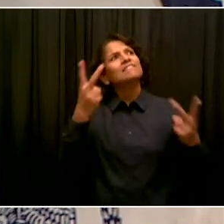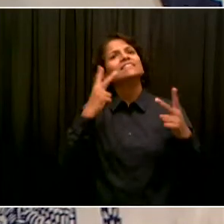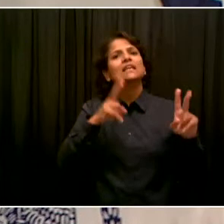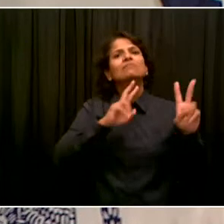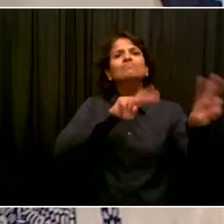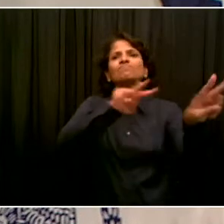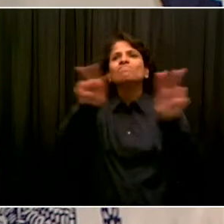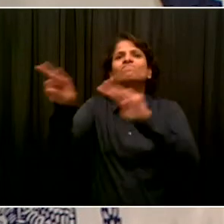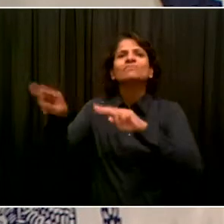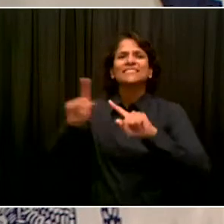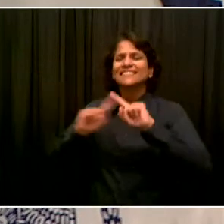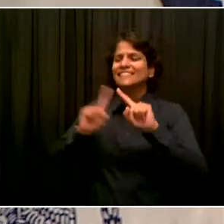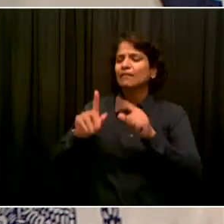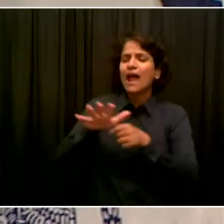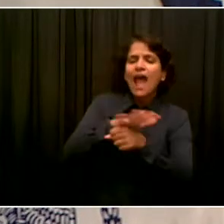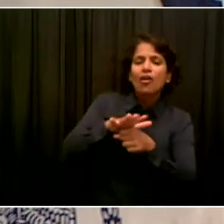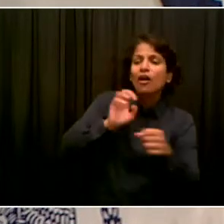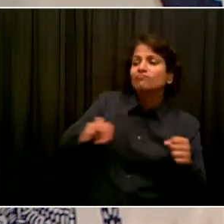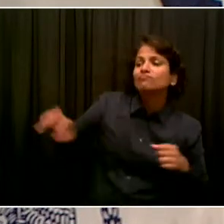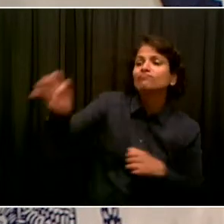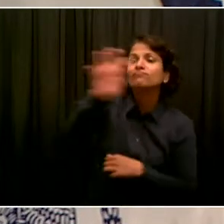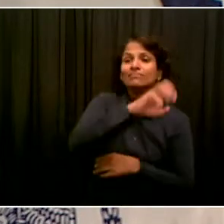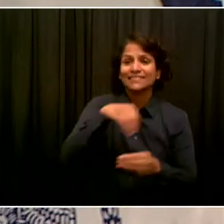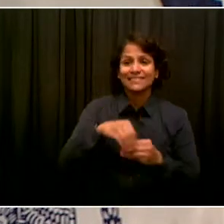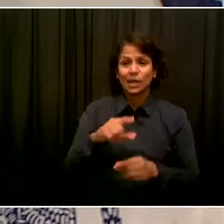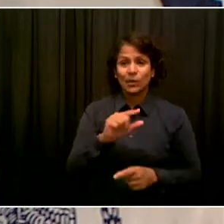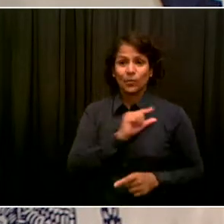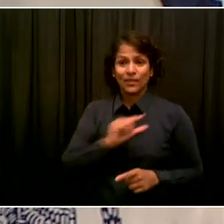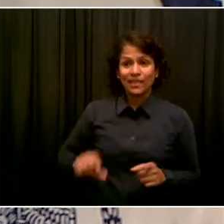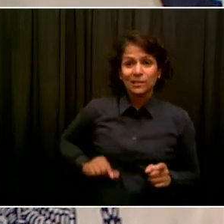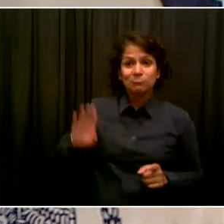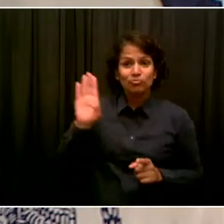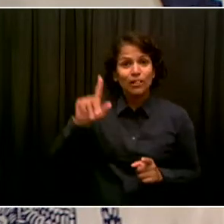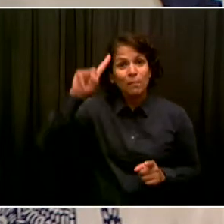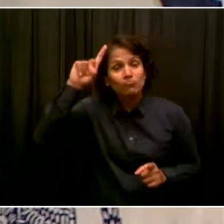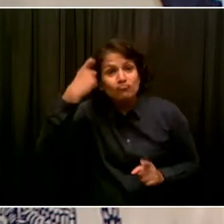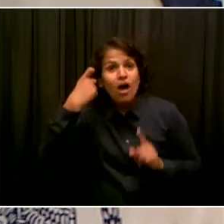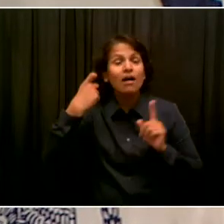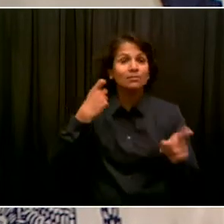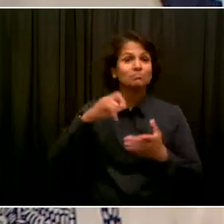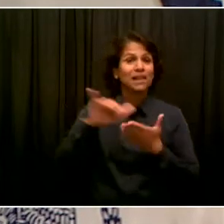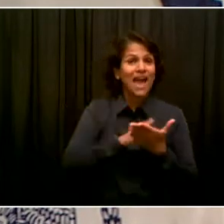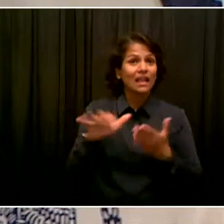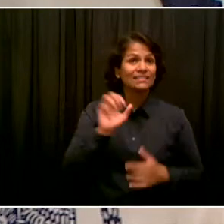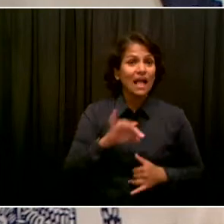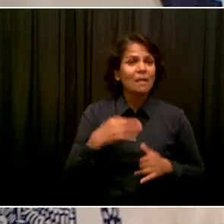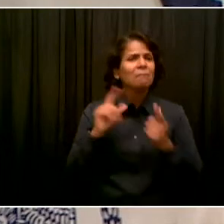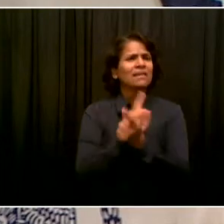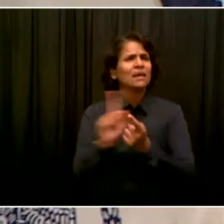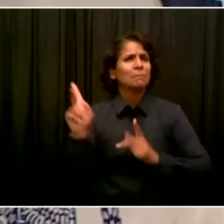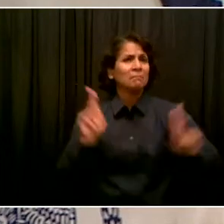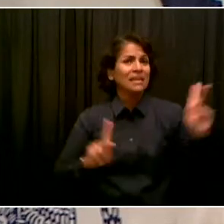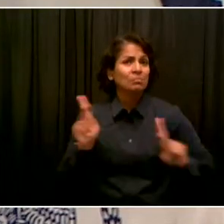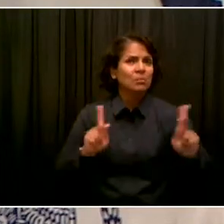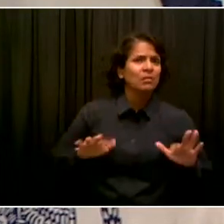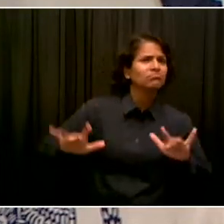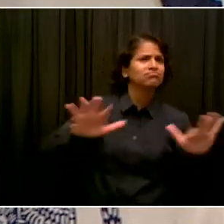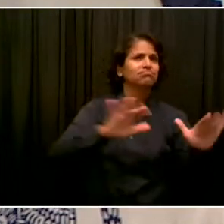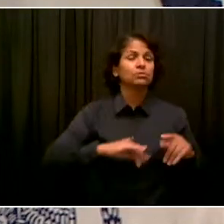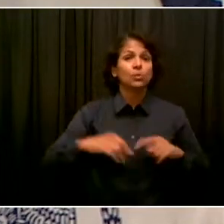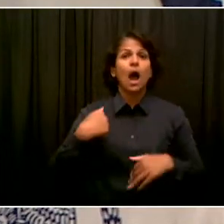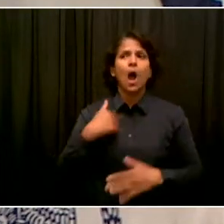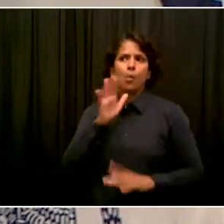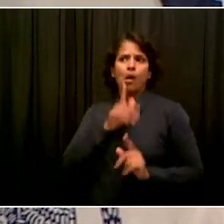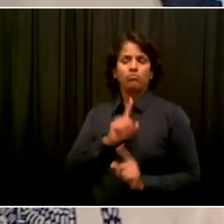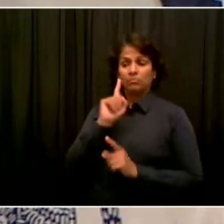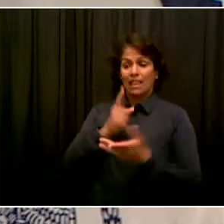greatest strength we have, which is our people. And so next week, it'll be my joy to be in Queens. We're taking City Hall to the borough of Queens. So